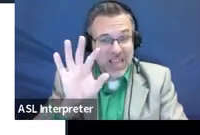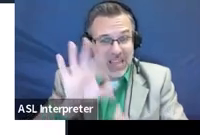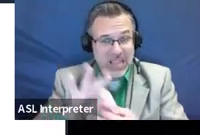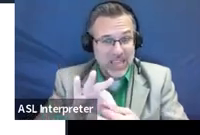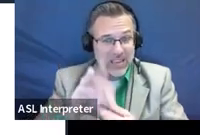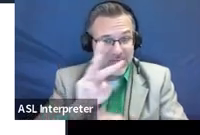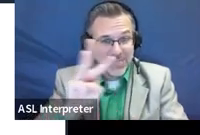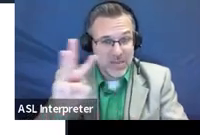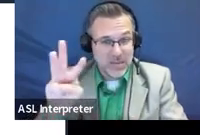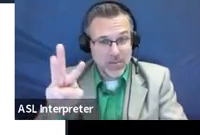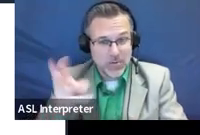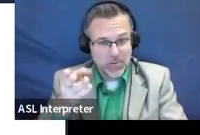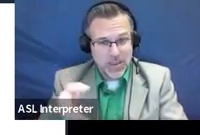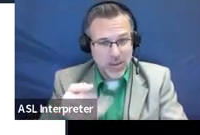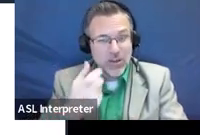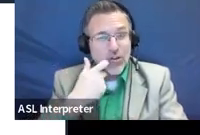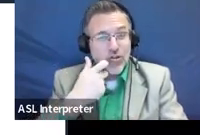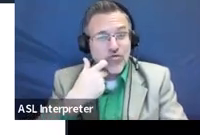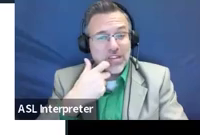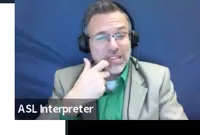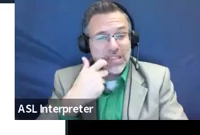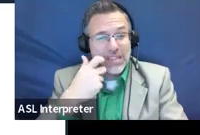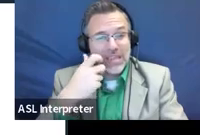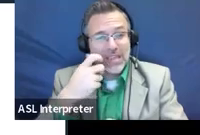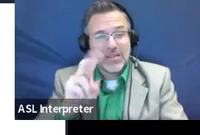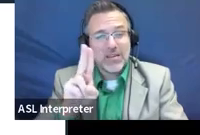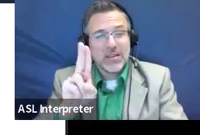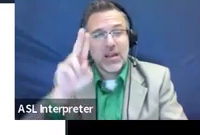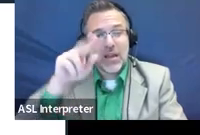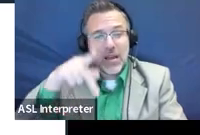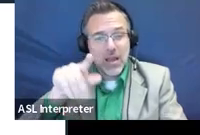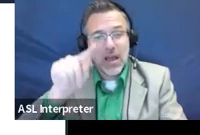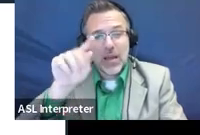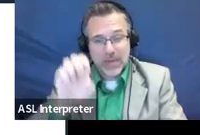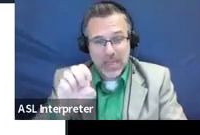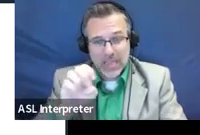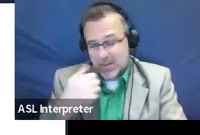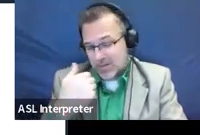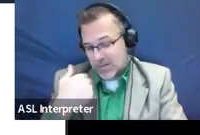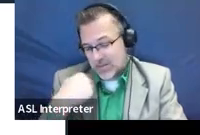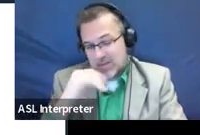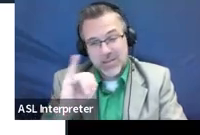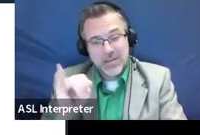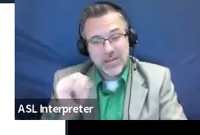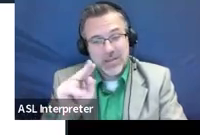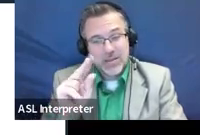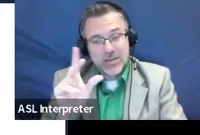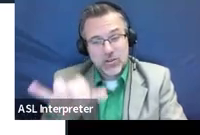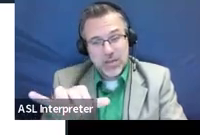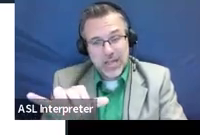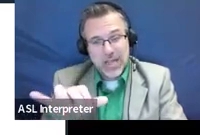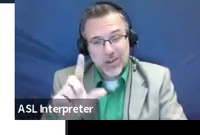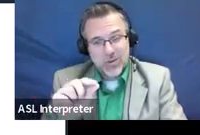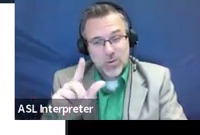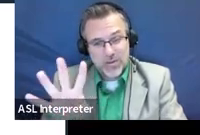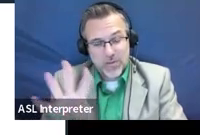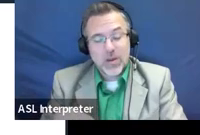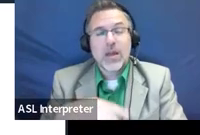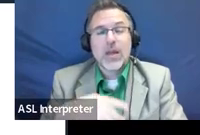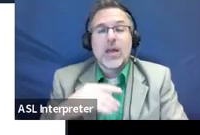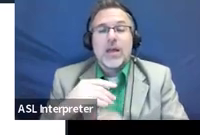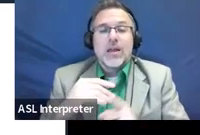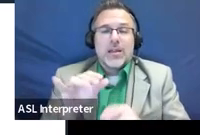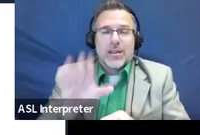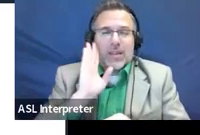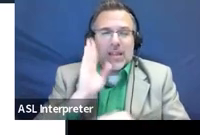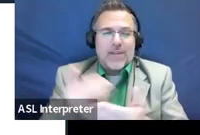thing, it was updated in July of 2024. And so this link will take you to the updated version.